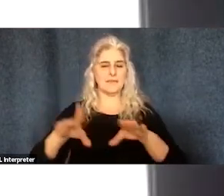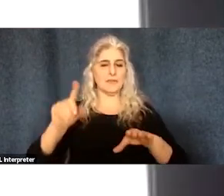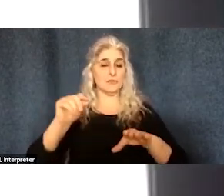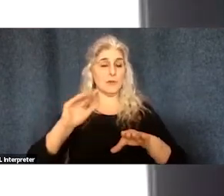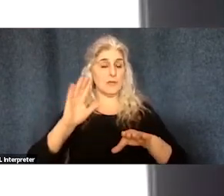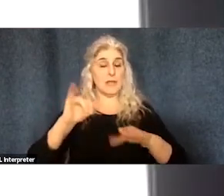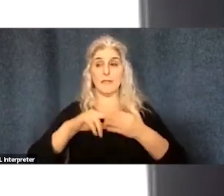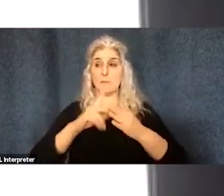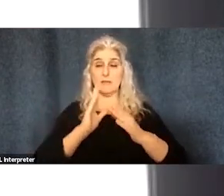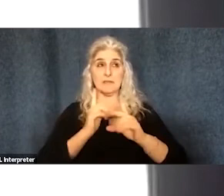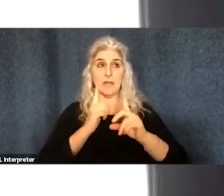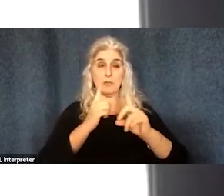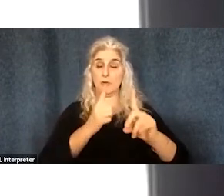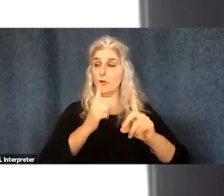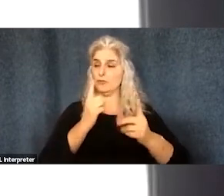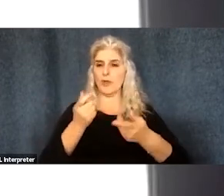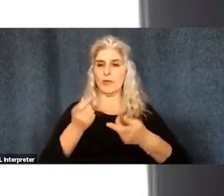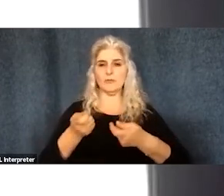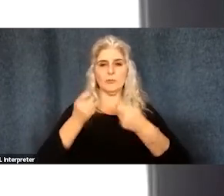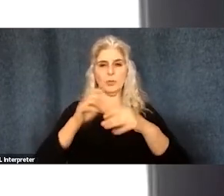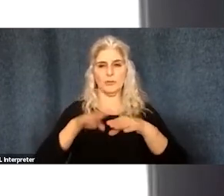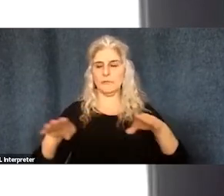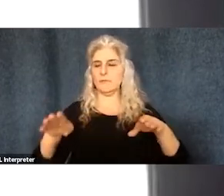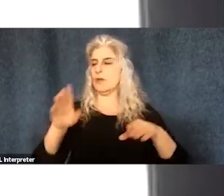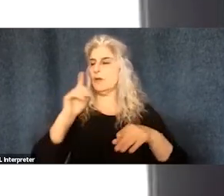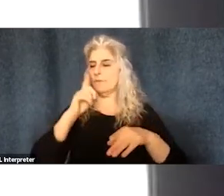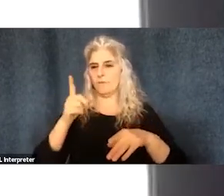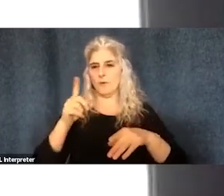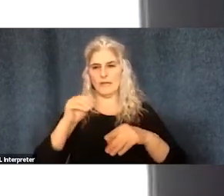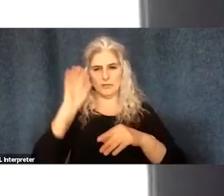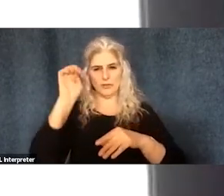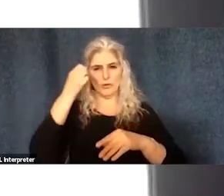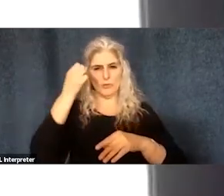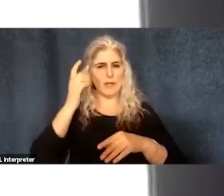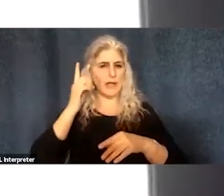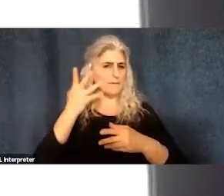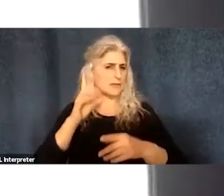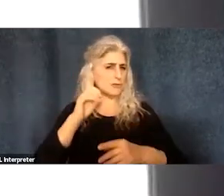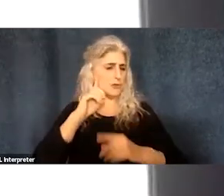Europe. We join also the ILN, I'm sure you heard about it,